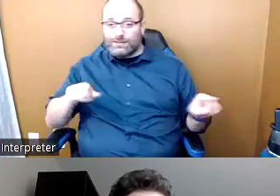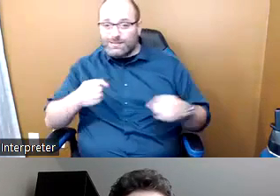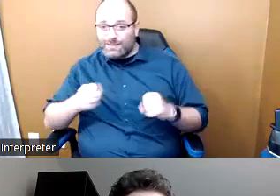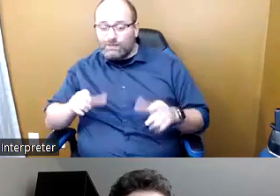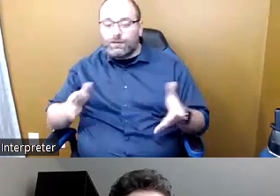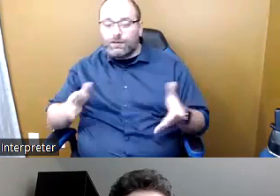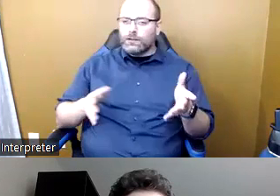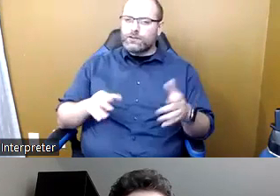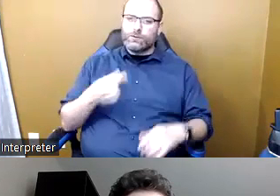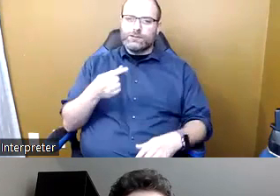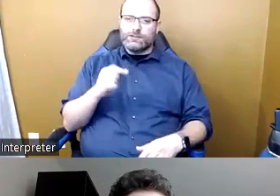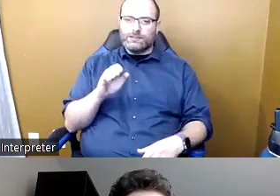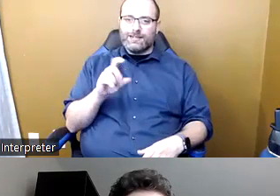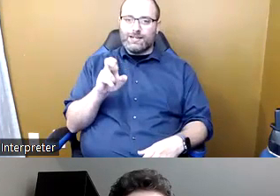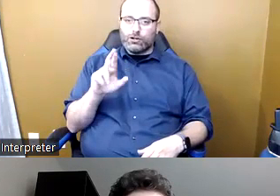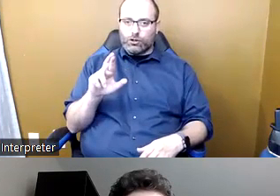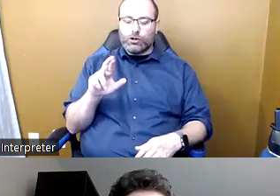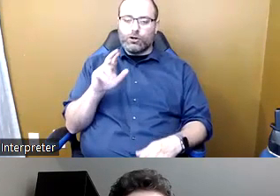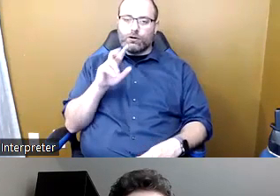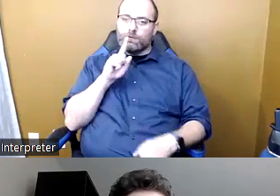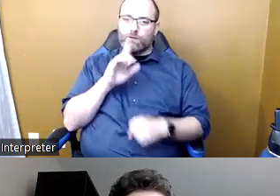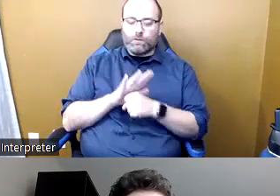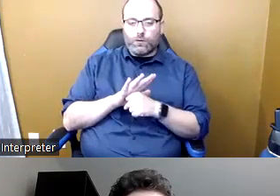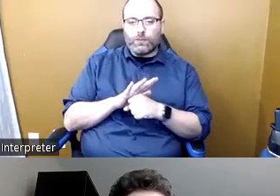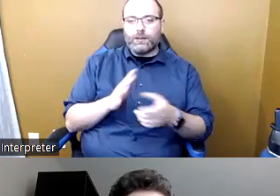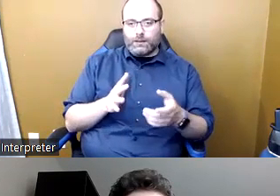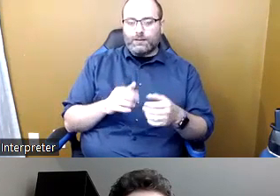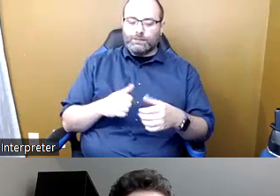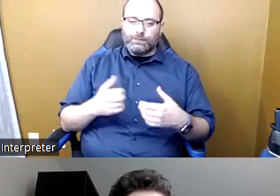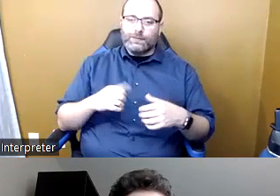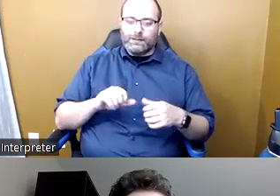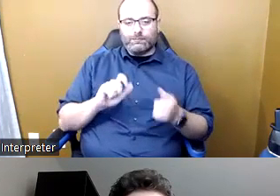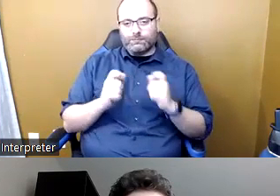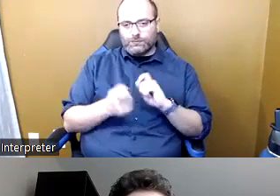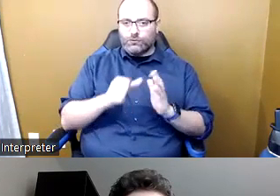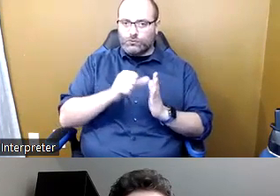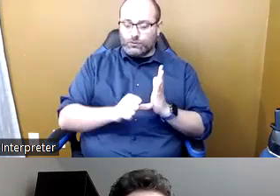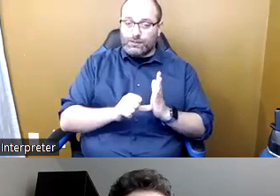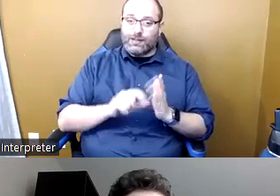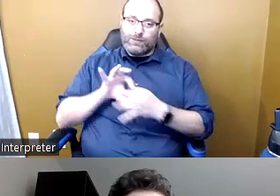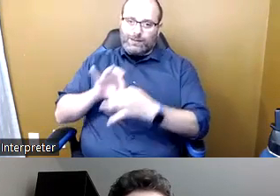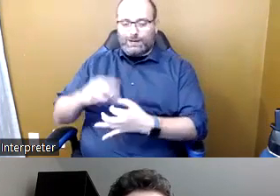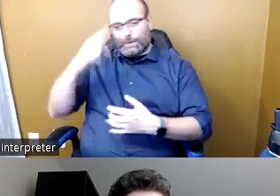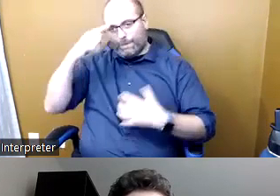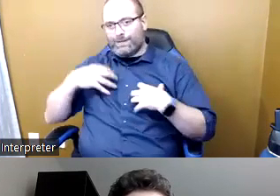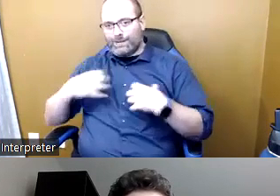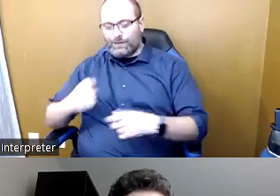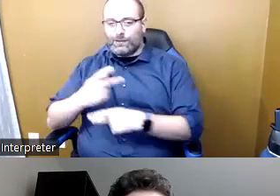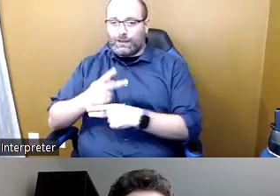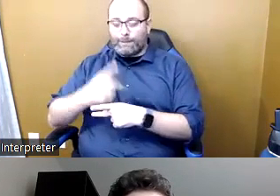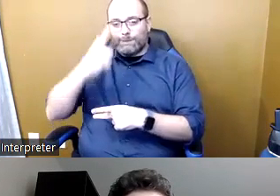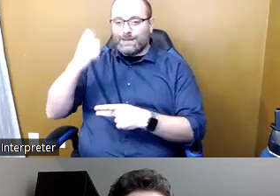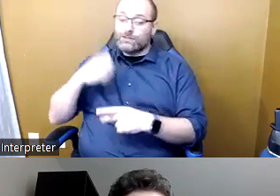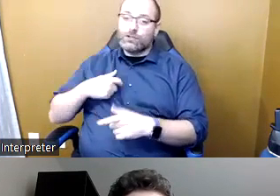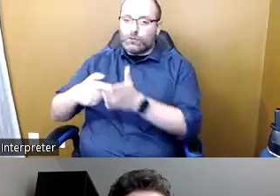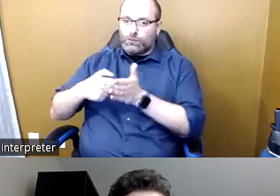is so intrinsically tied to mental health care, because there are requirements for access to mental health